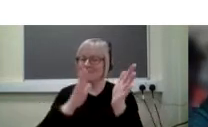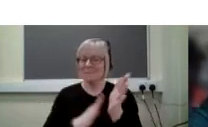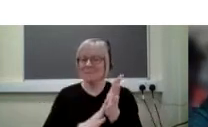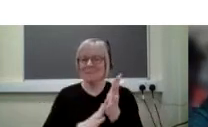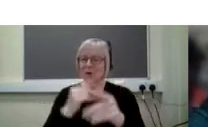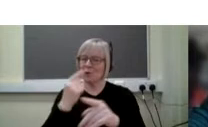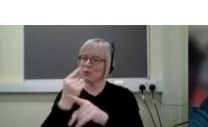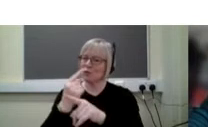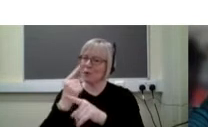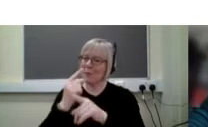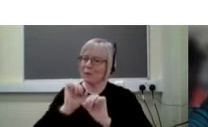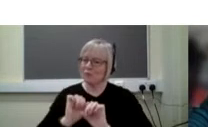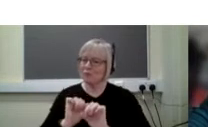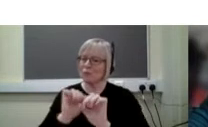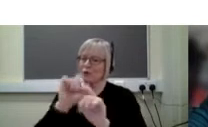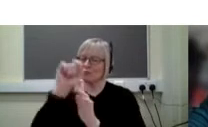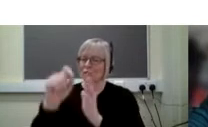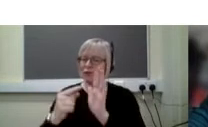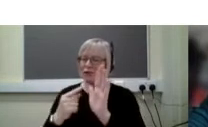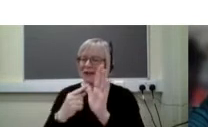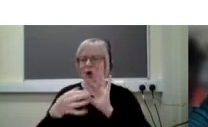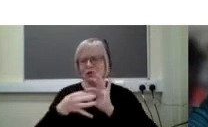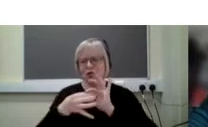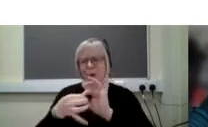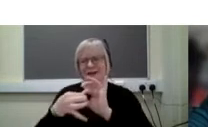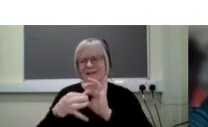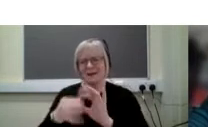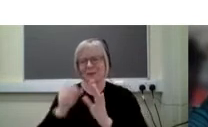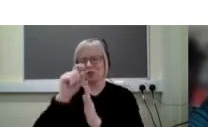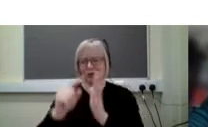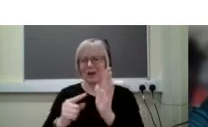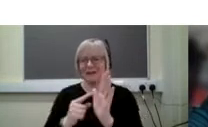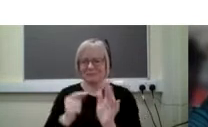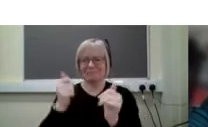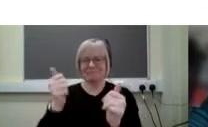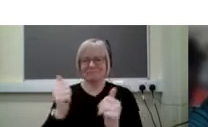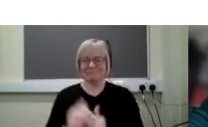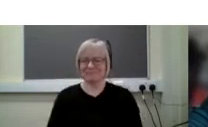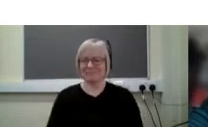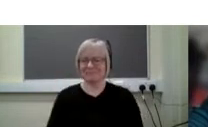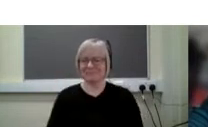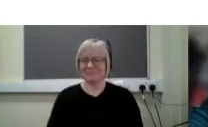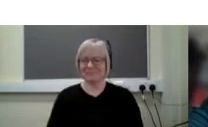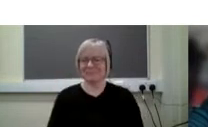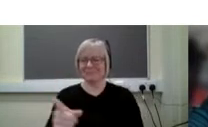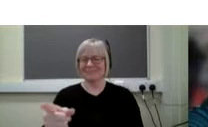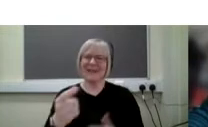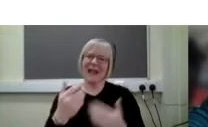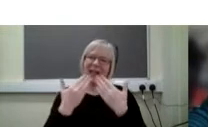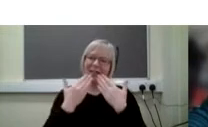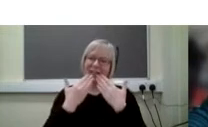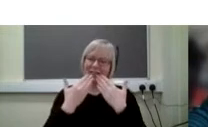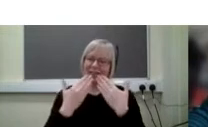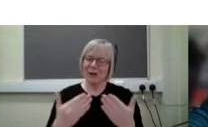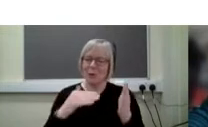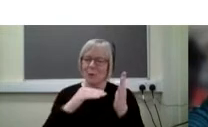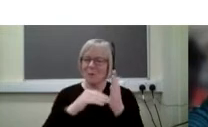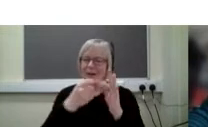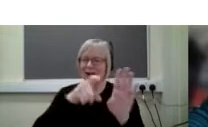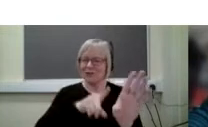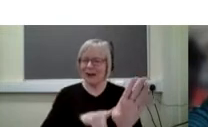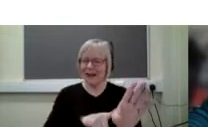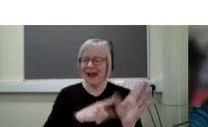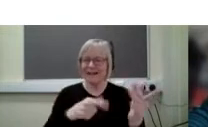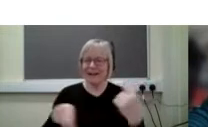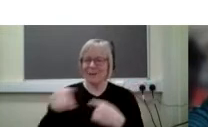project that we did jointly with you and your organisations. Thanks very much, Mary, and everybody else.